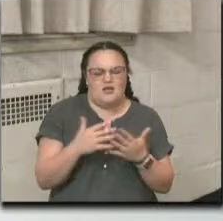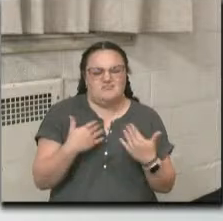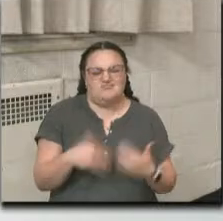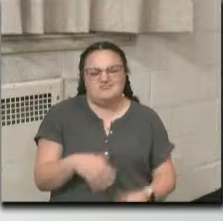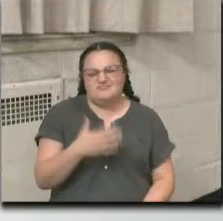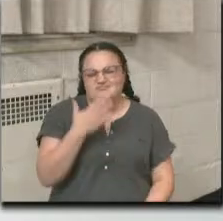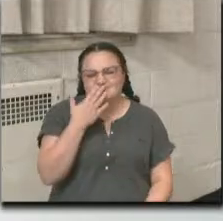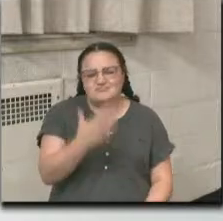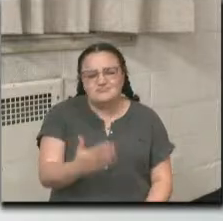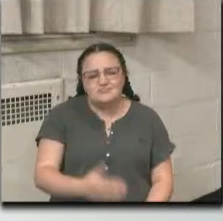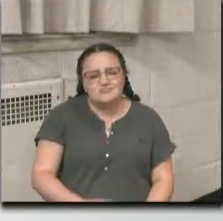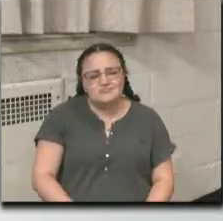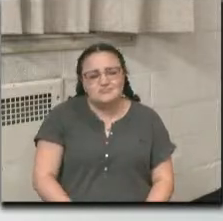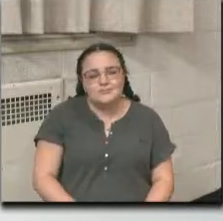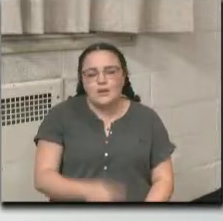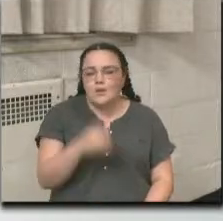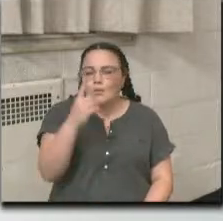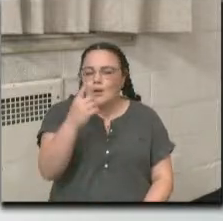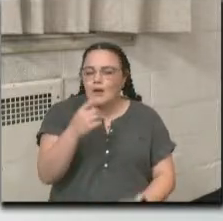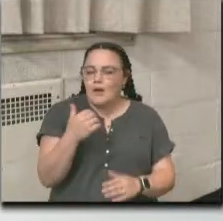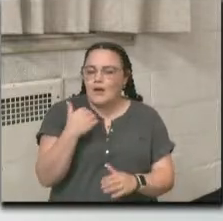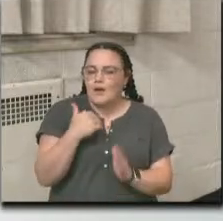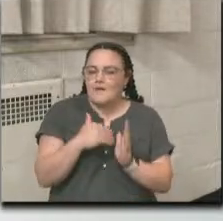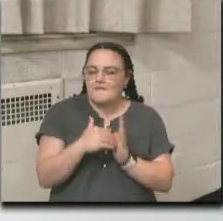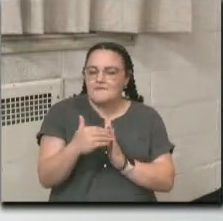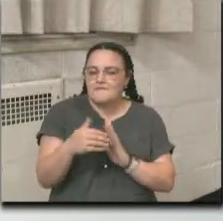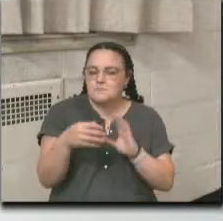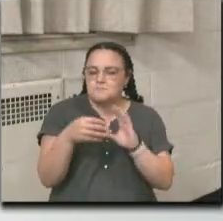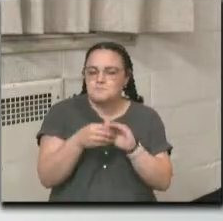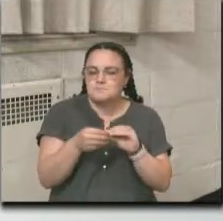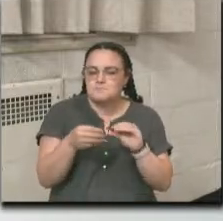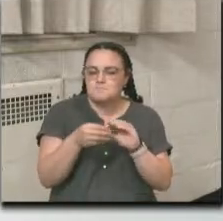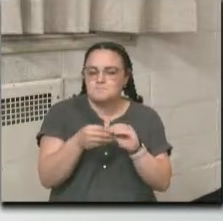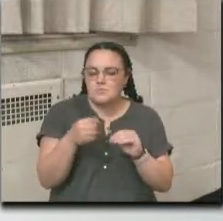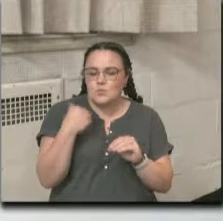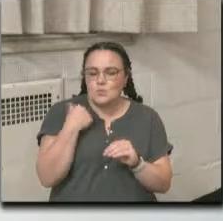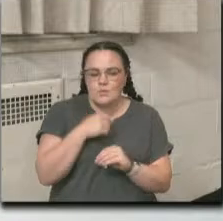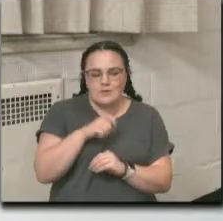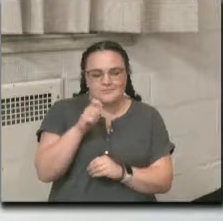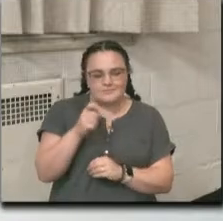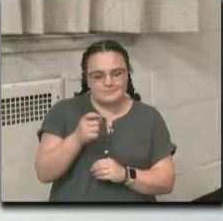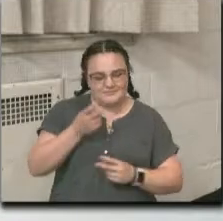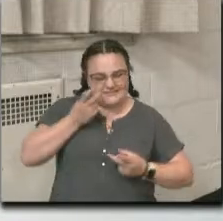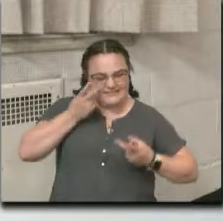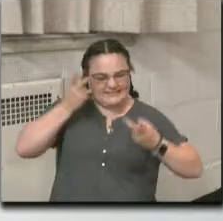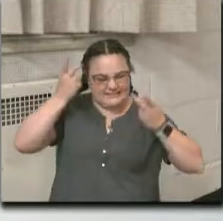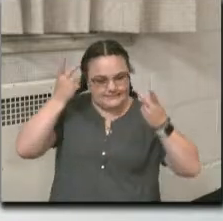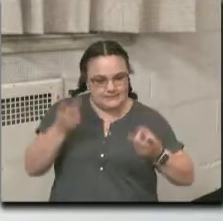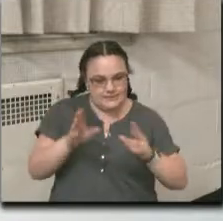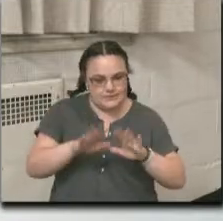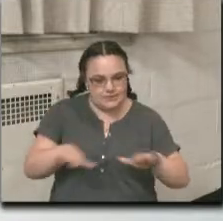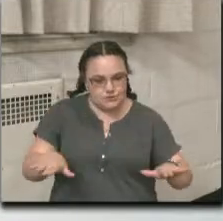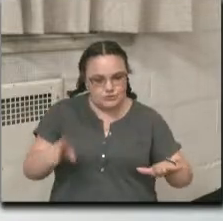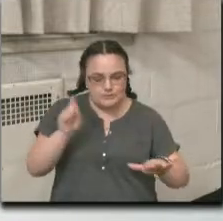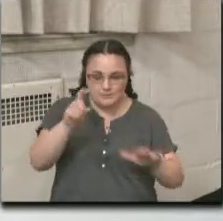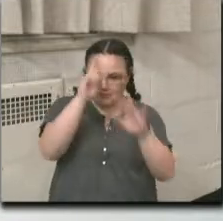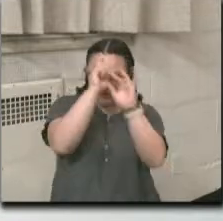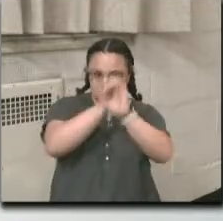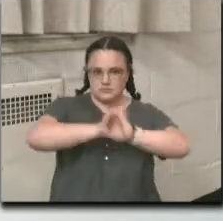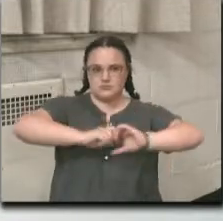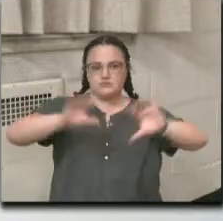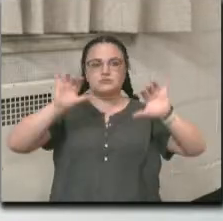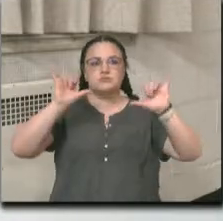things that I always say, we must see our children. If you can see our children the way